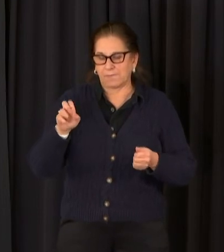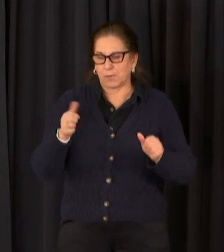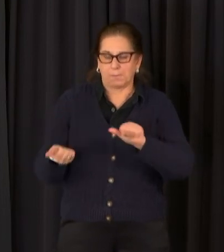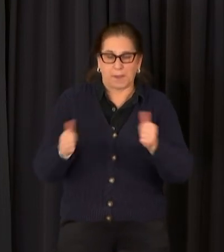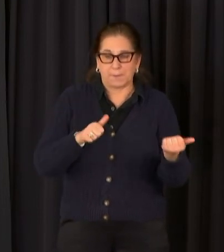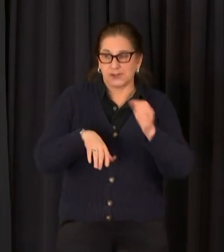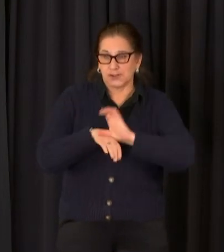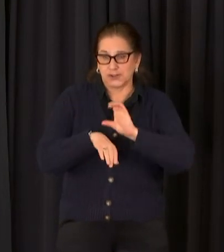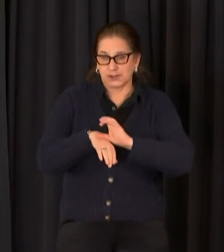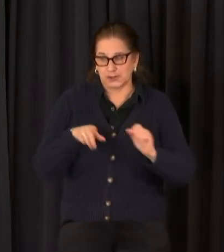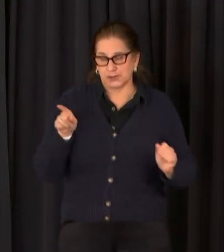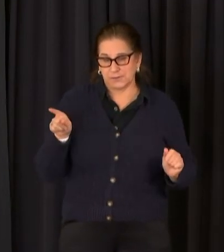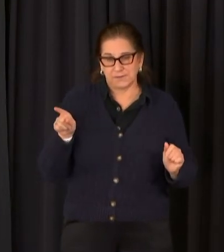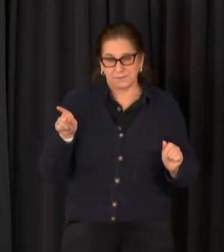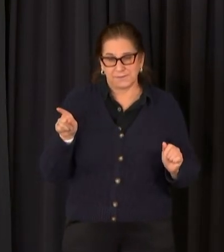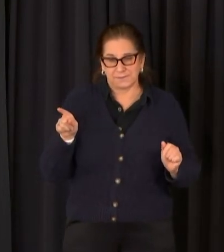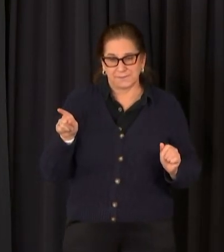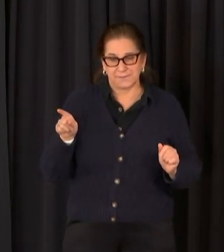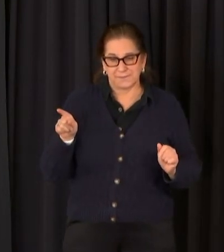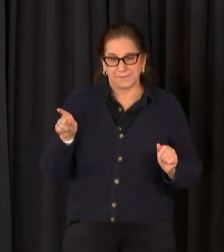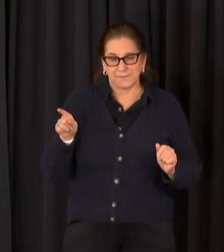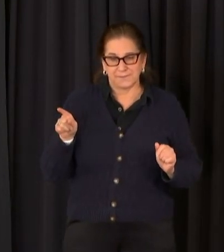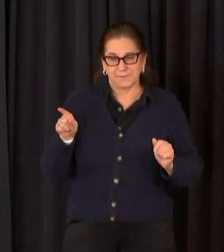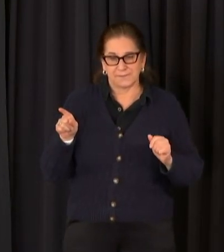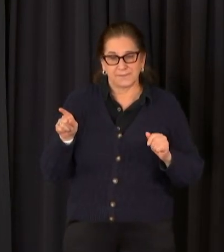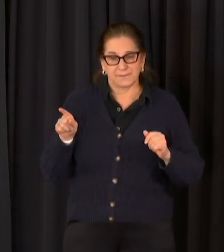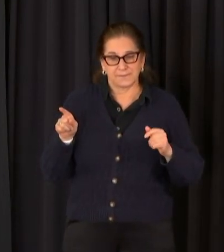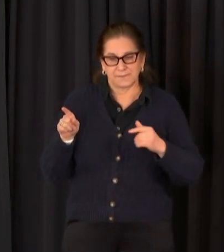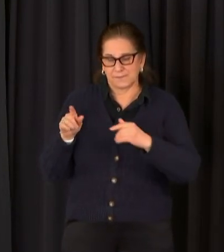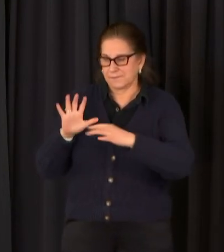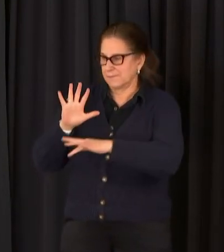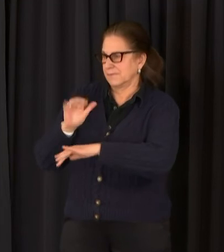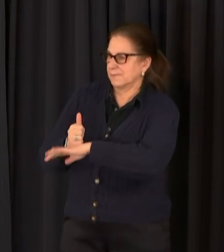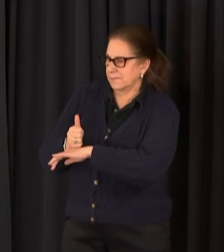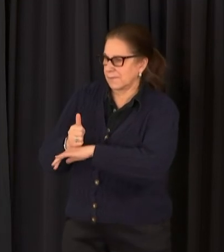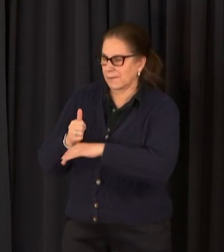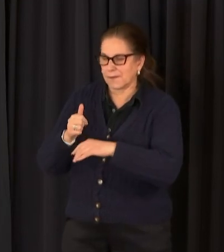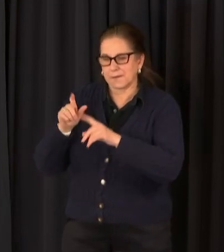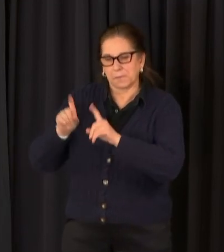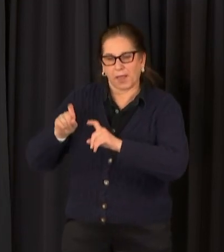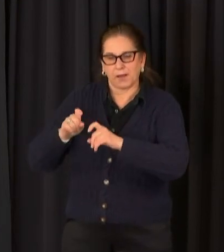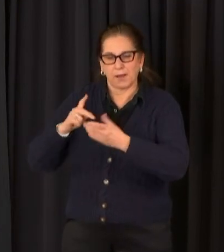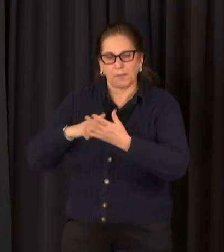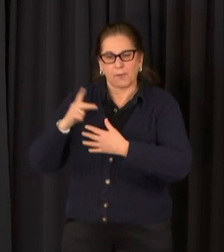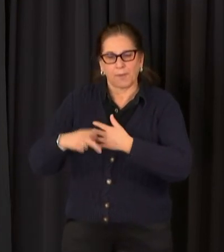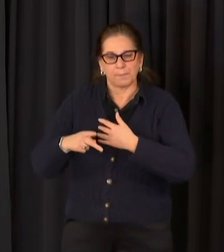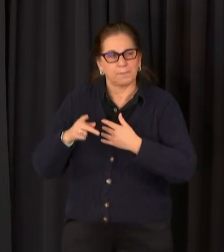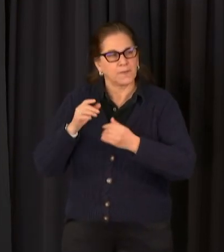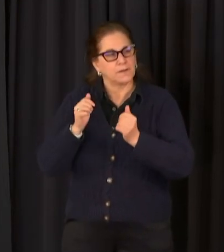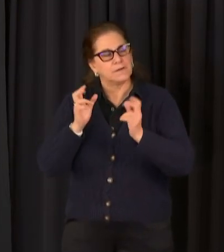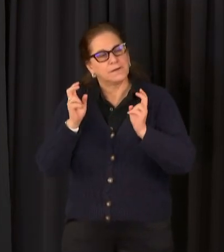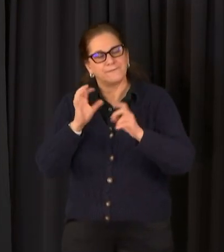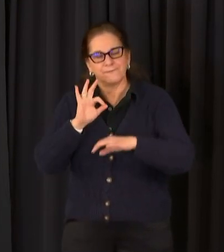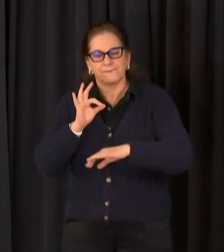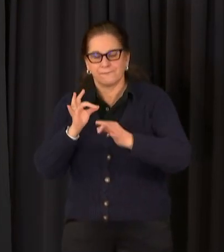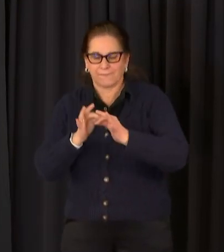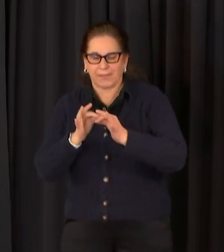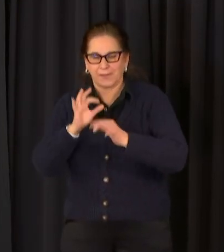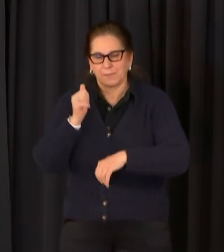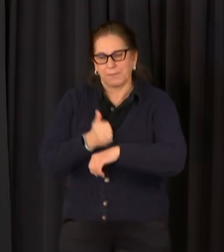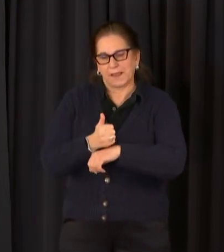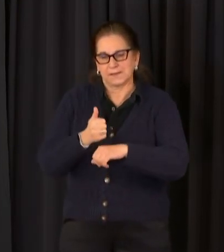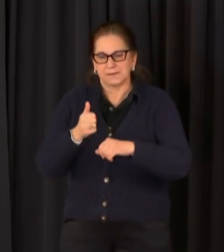pilot for us to work with a district faith-based partner in delivering vaccine. The church